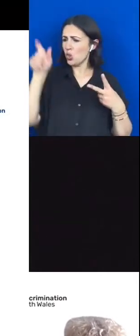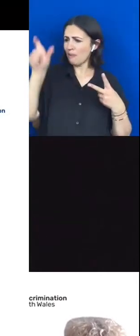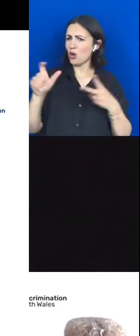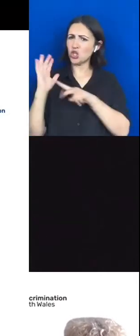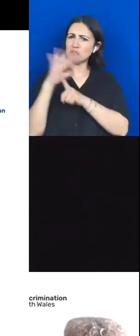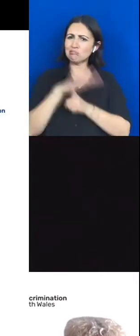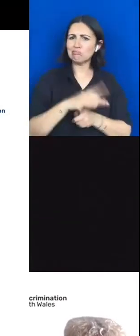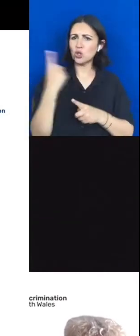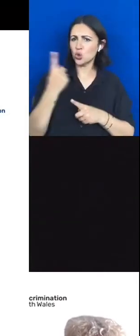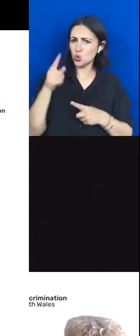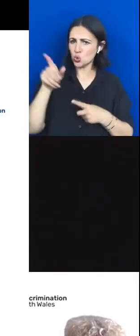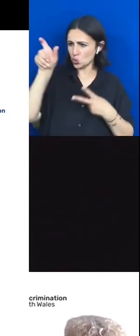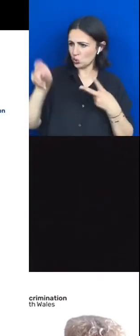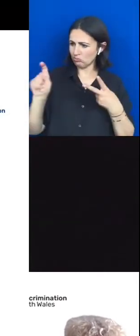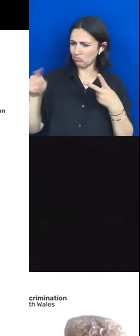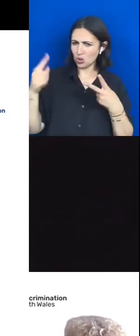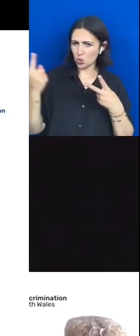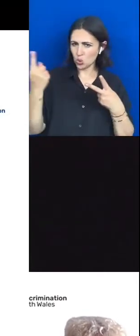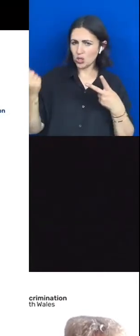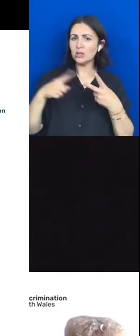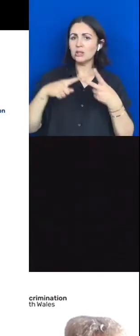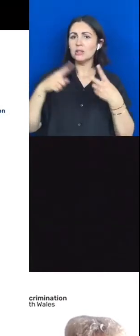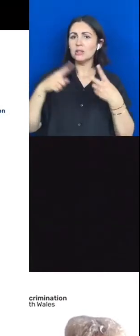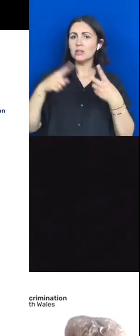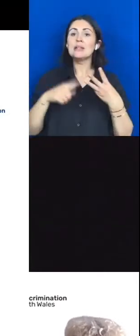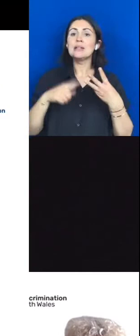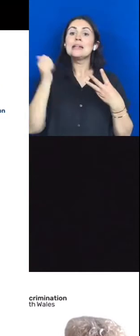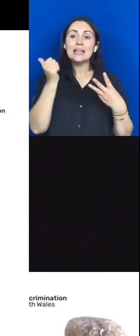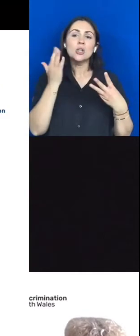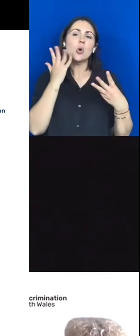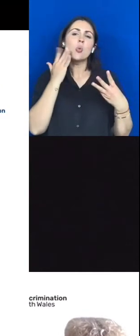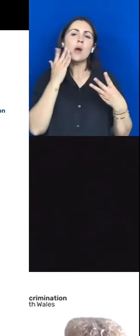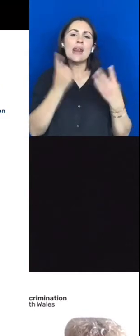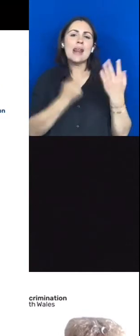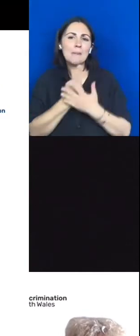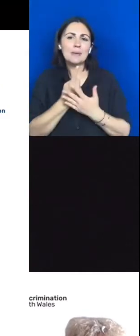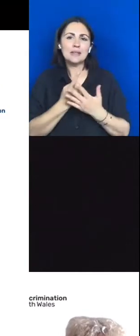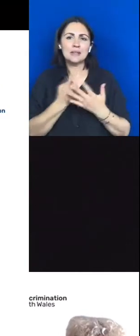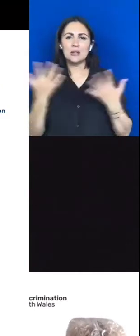favourably, and the dates when the discrimination began and finished.